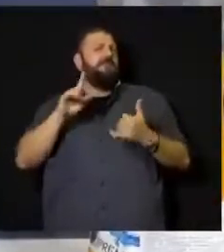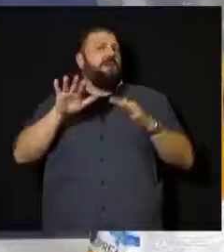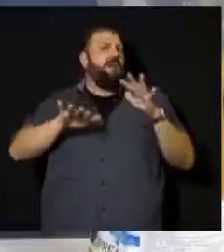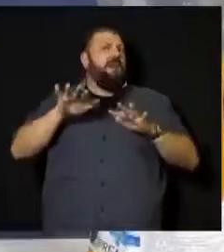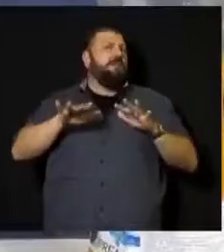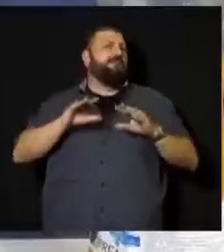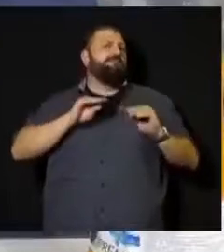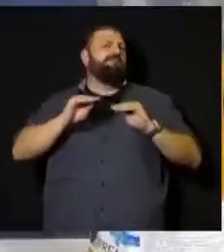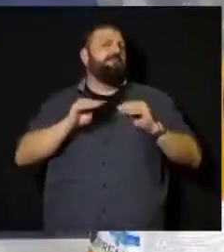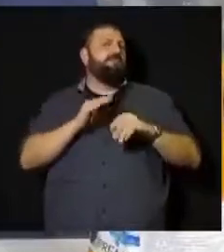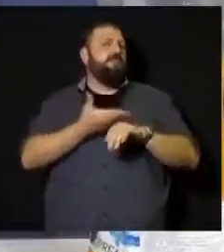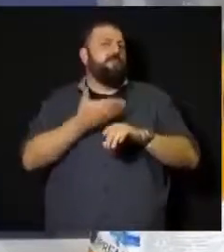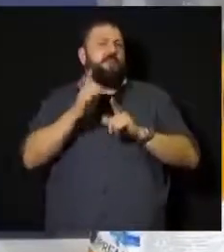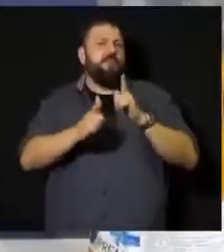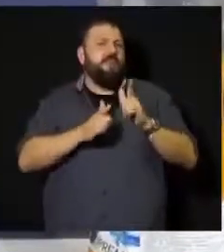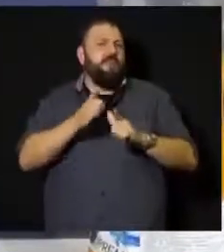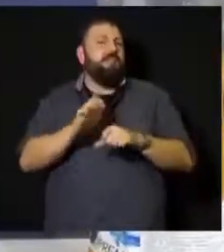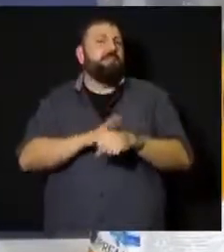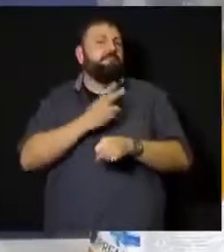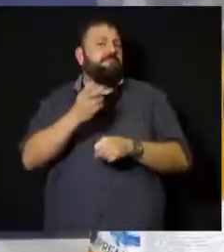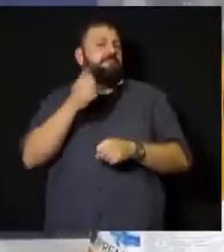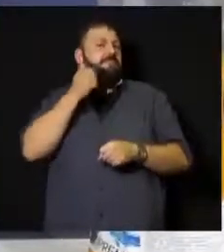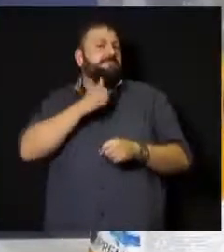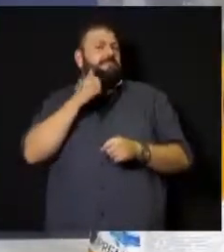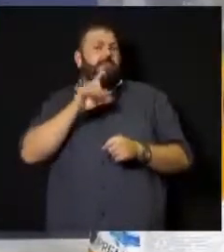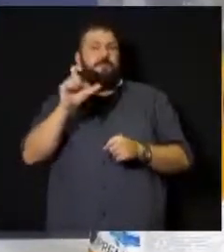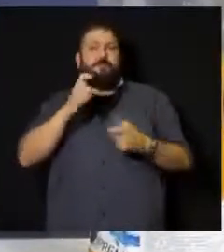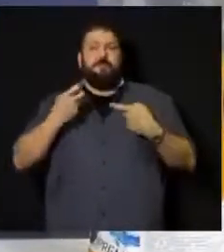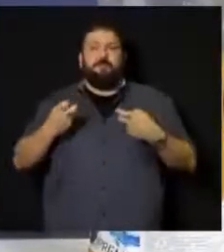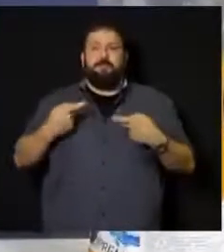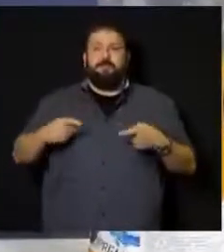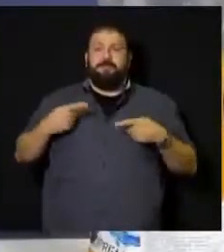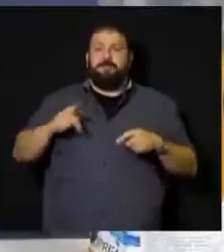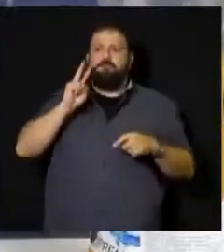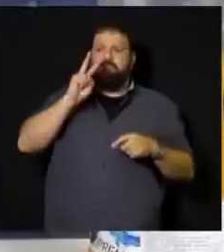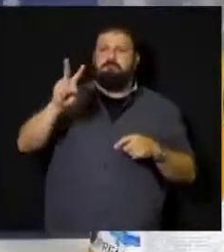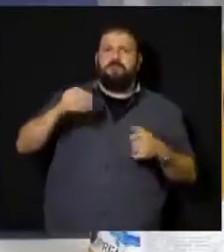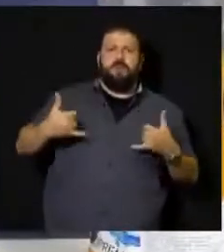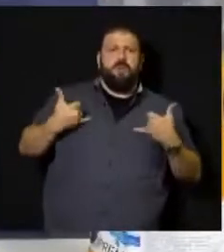don't learn that quickly. Sometimes people say this person who is young,